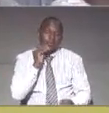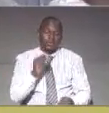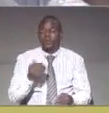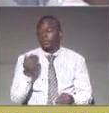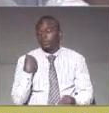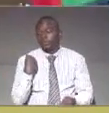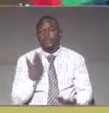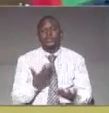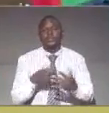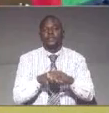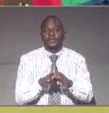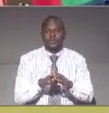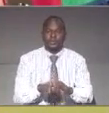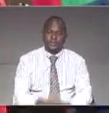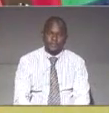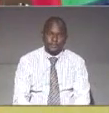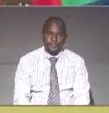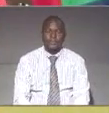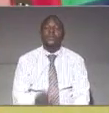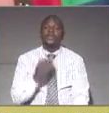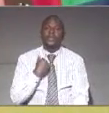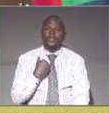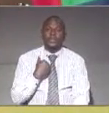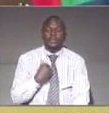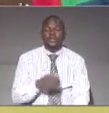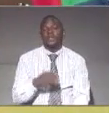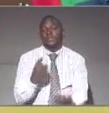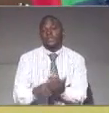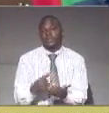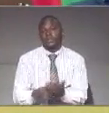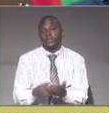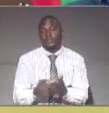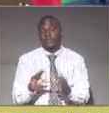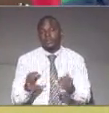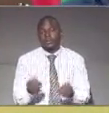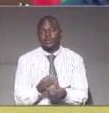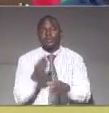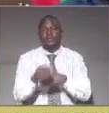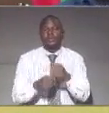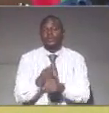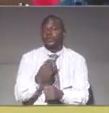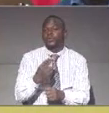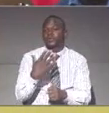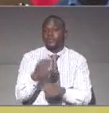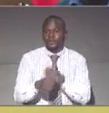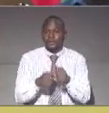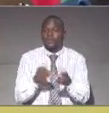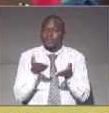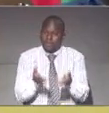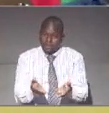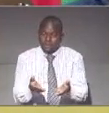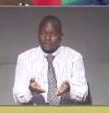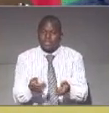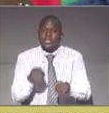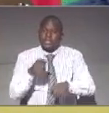previous interventions. So the NIDA's involvement in Northern Uganda goes back many years, more than 25. We were here even when